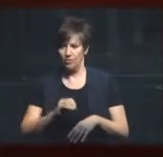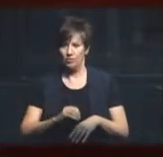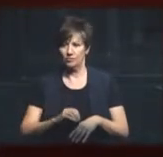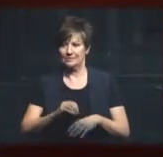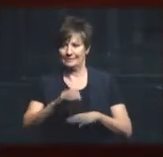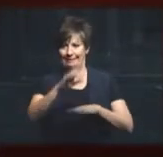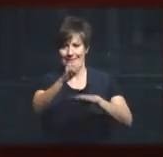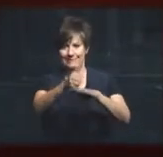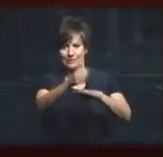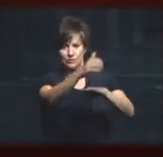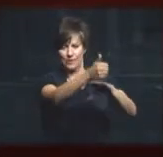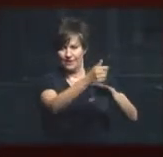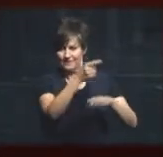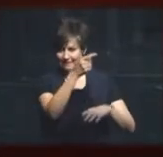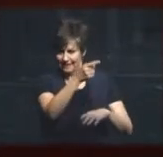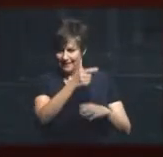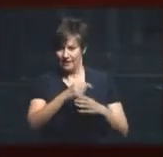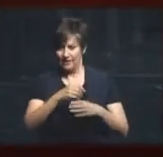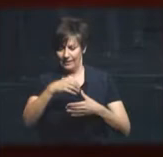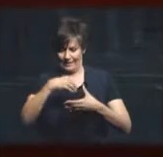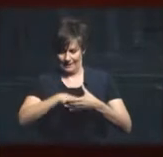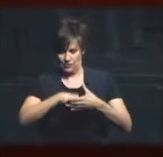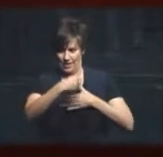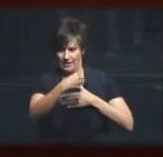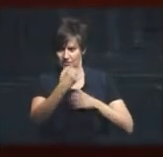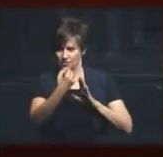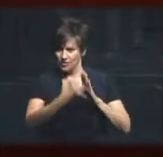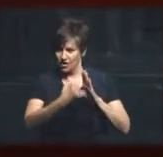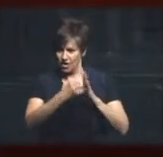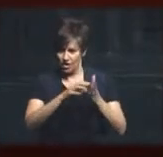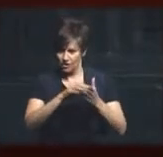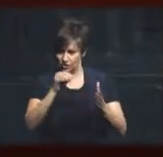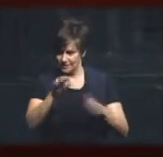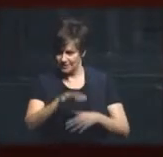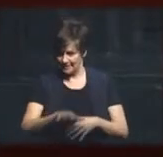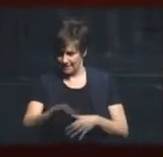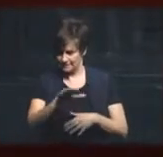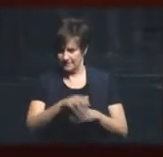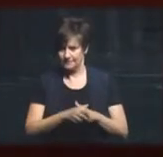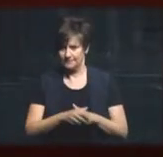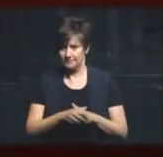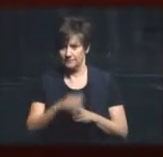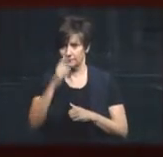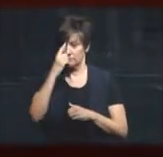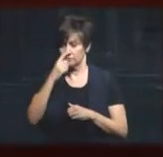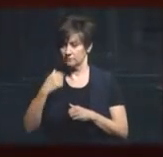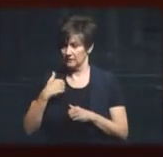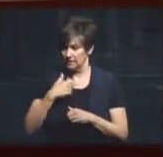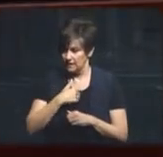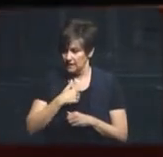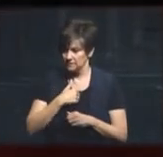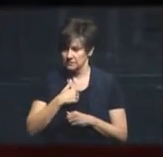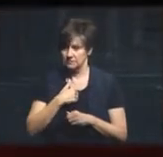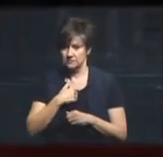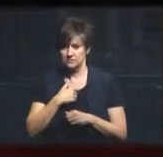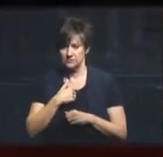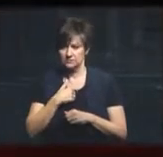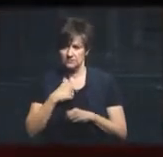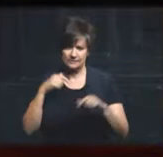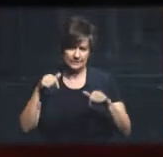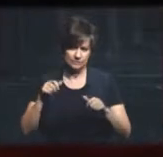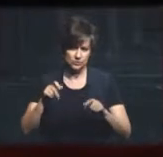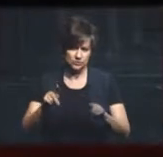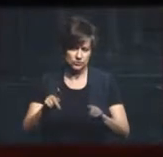that will be out there in an indoor-outdoor art learning space. And for us, this is going to be an opportunity